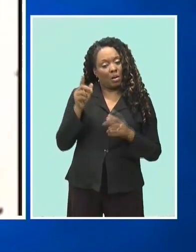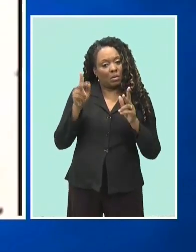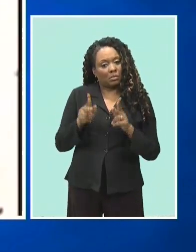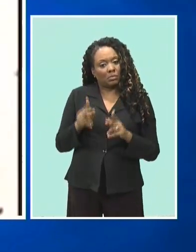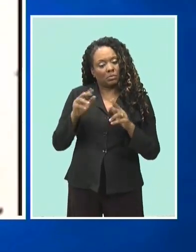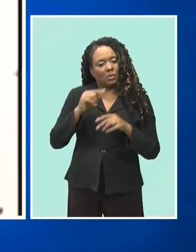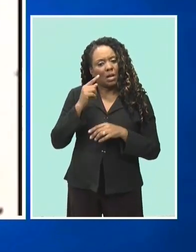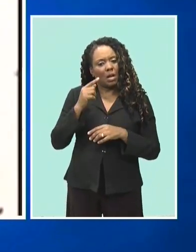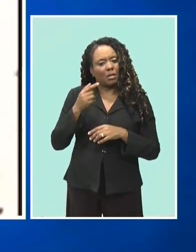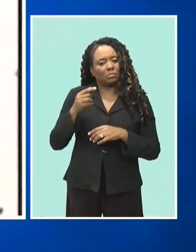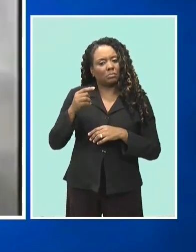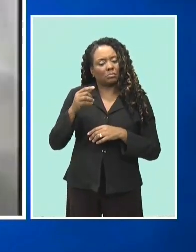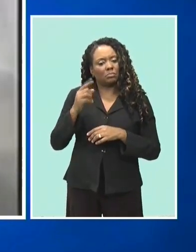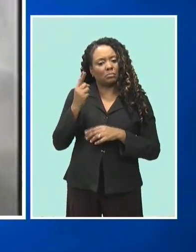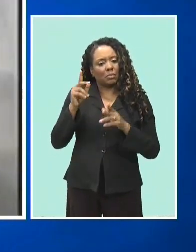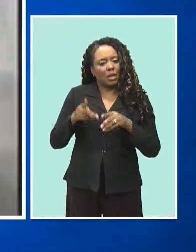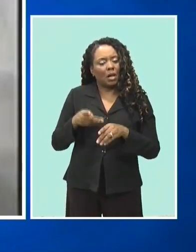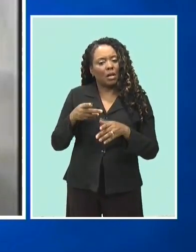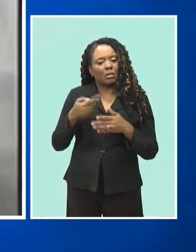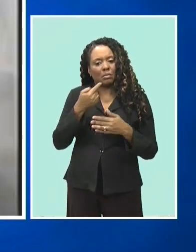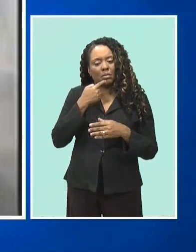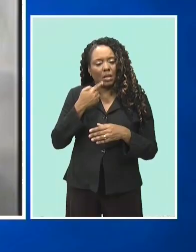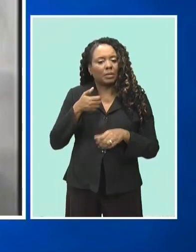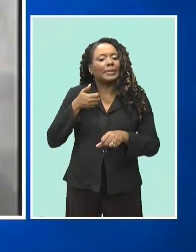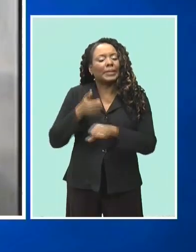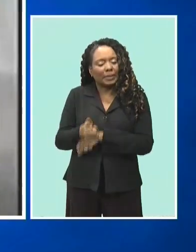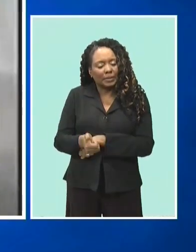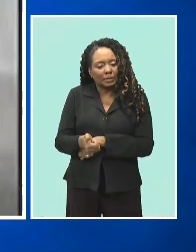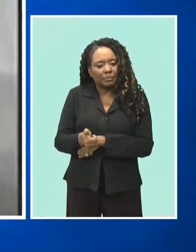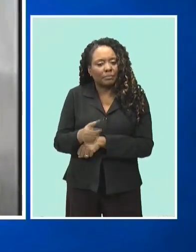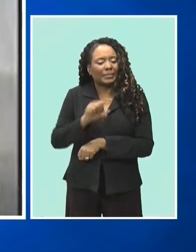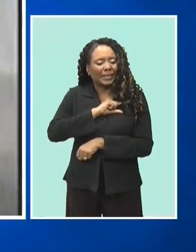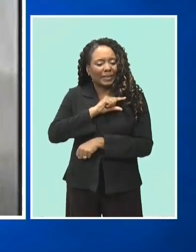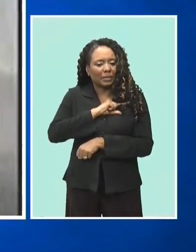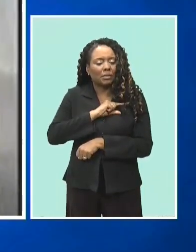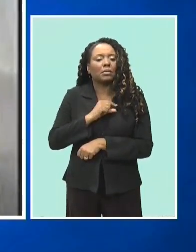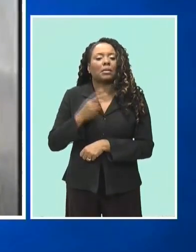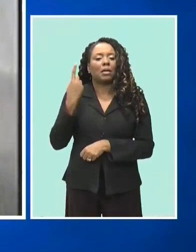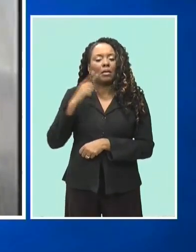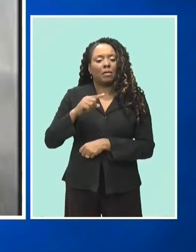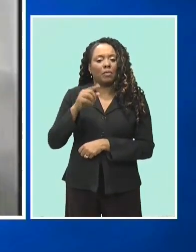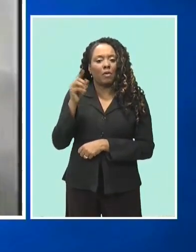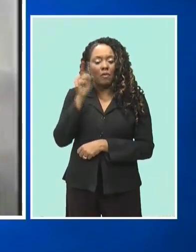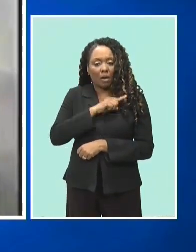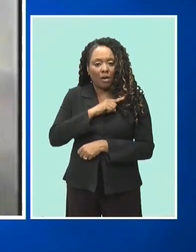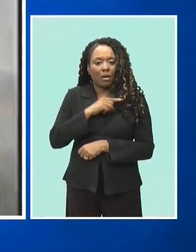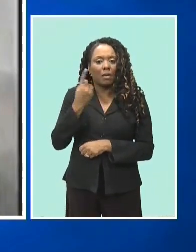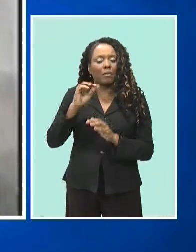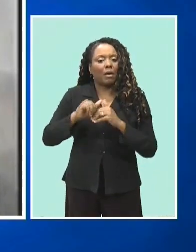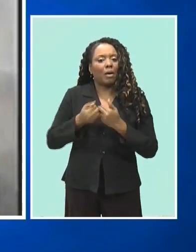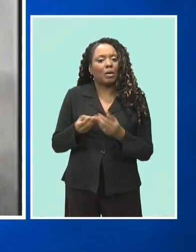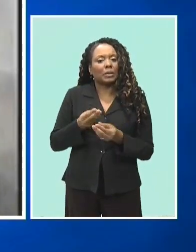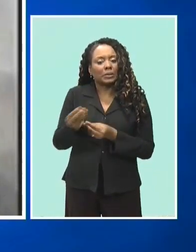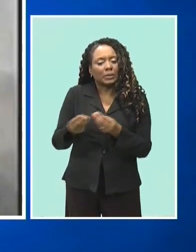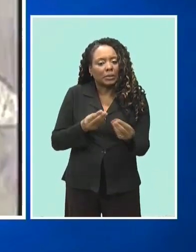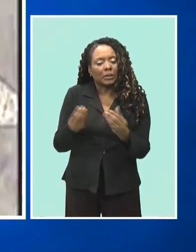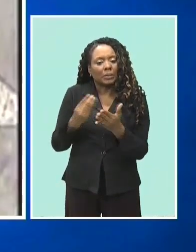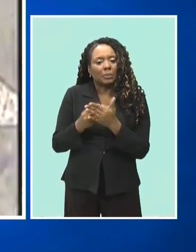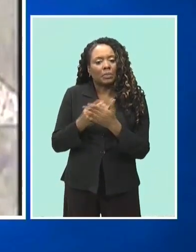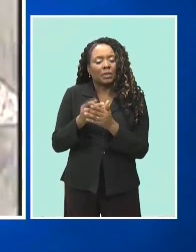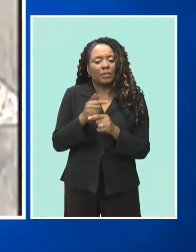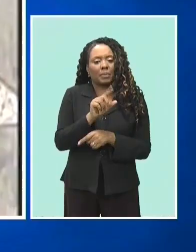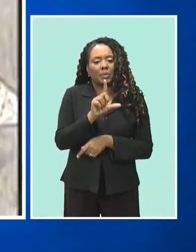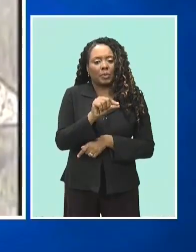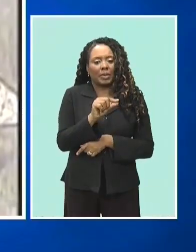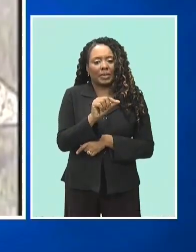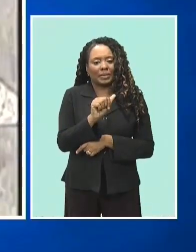numerous allegations of fraud and financial impropriety with respect to the handling of bailouts for policyholders from